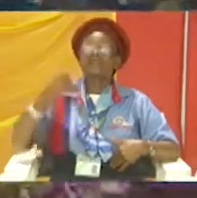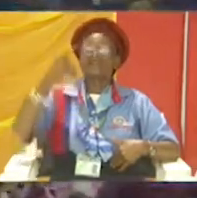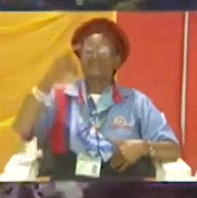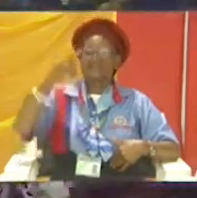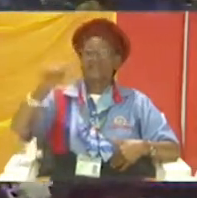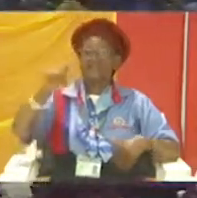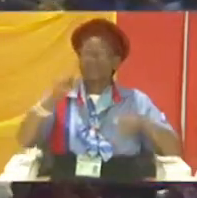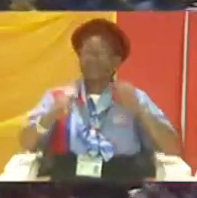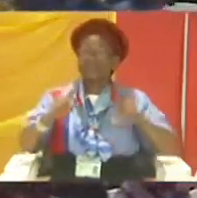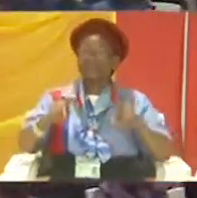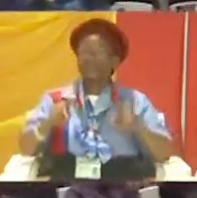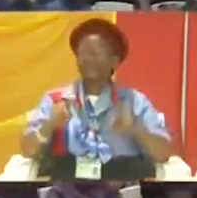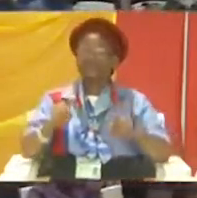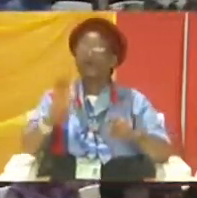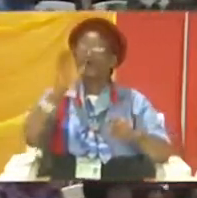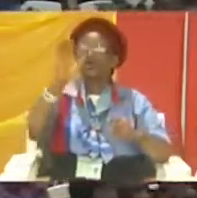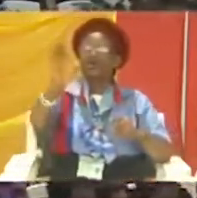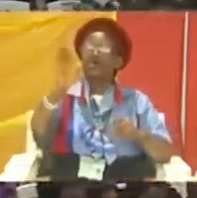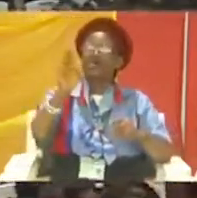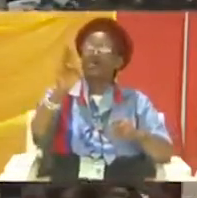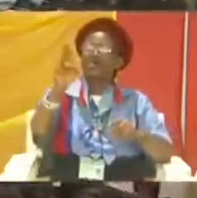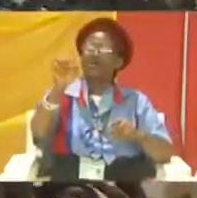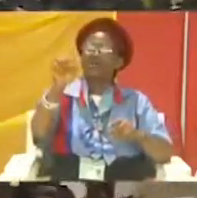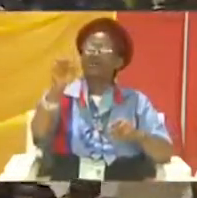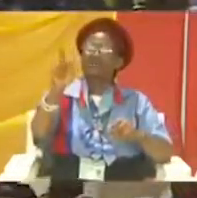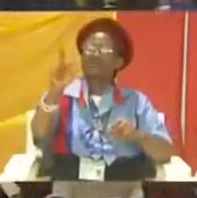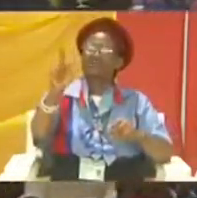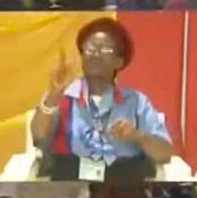to buy a red. No person in my world.